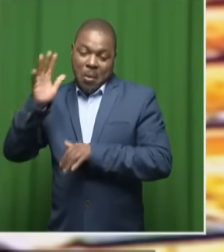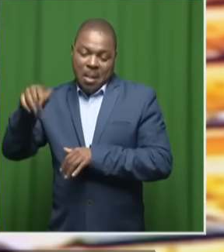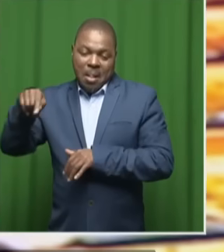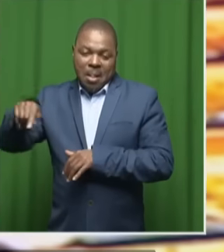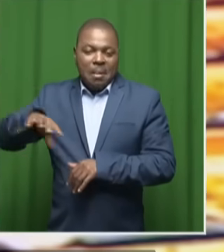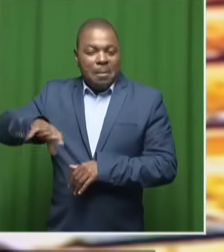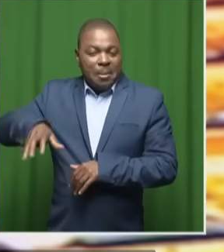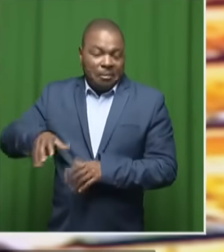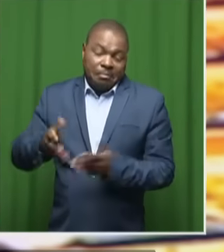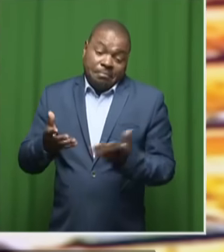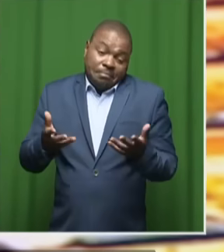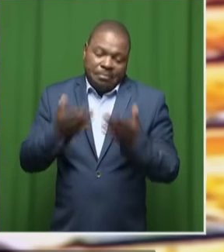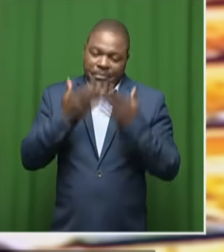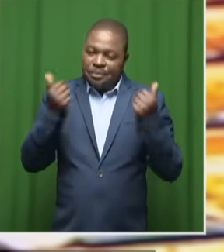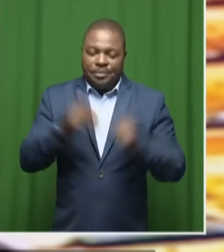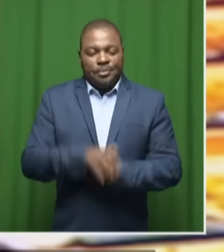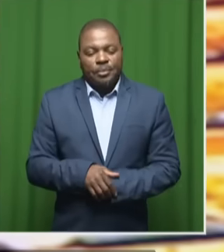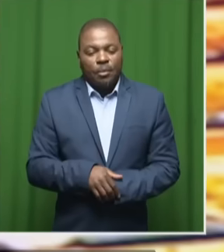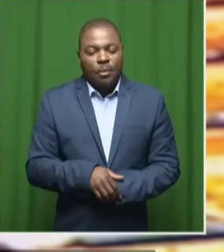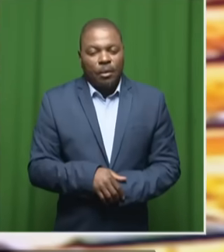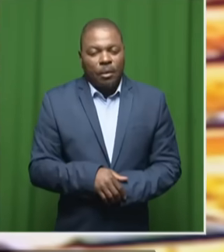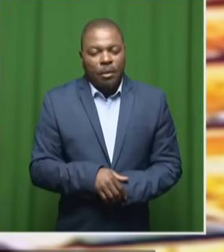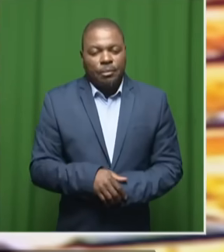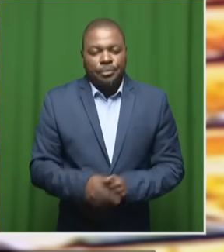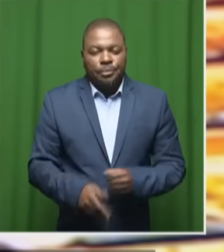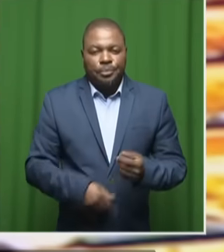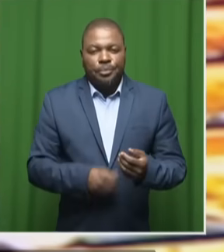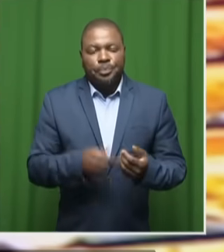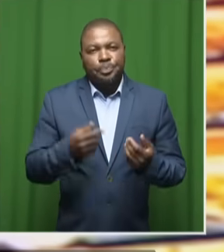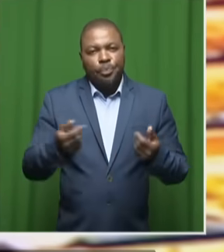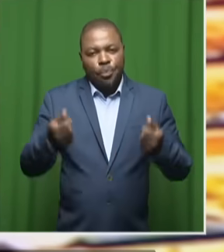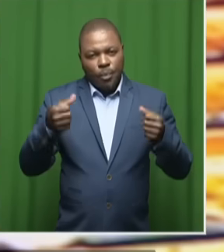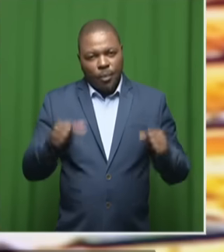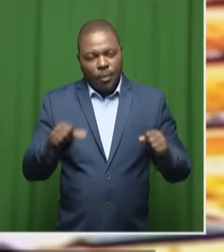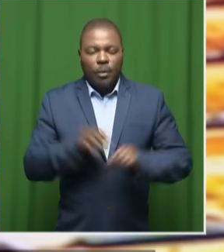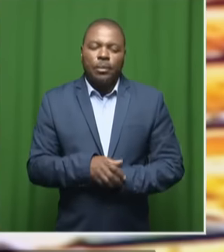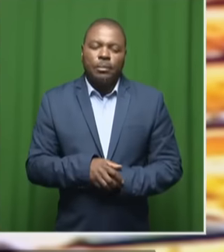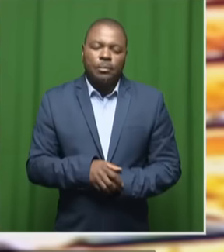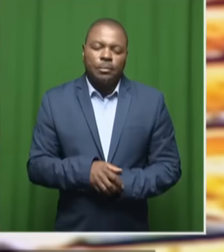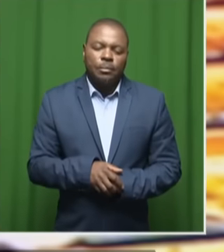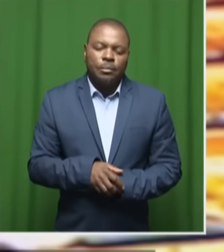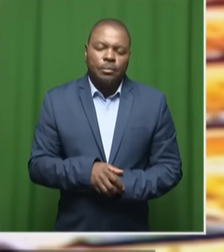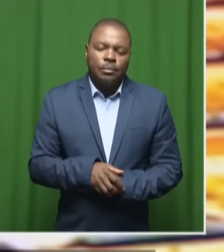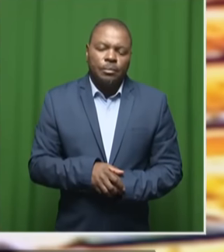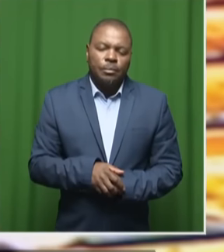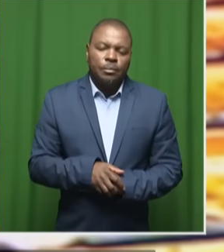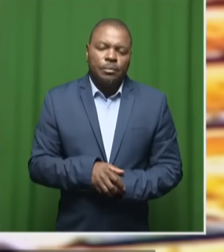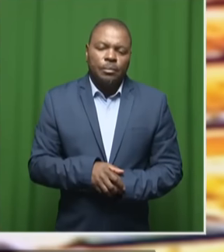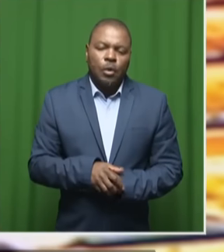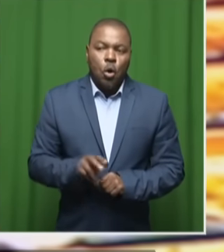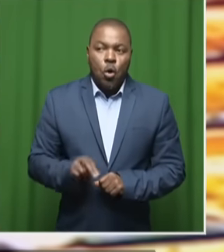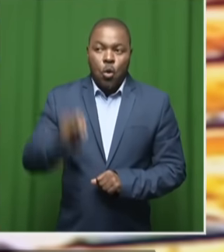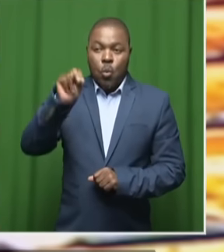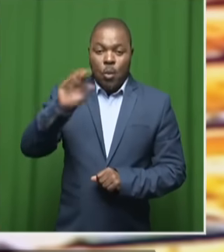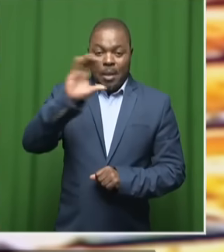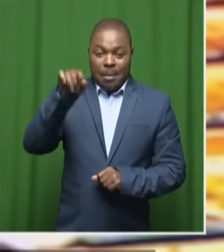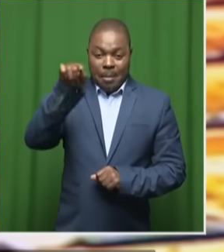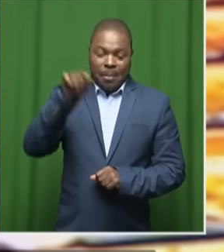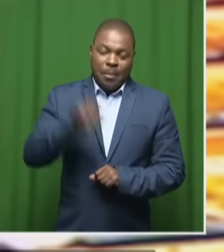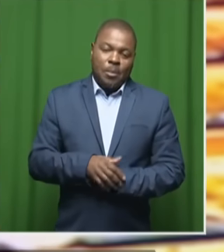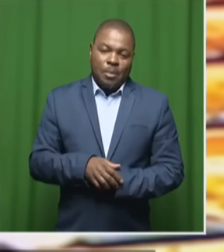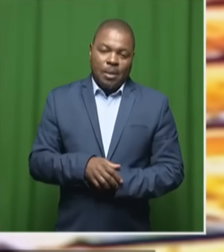parliament. Also, we go to, in Northern Cape, you've